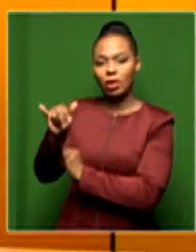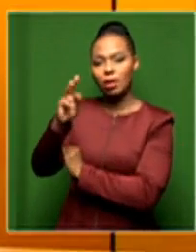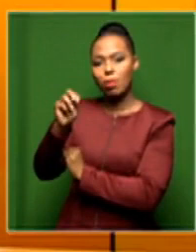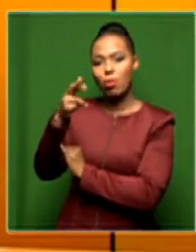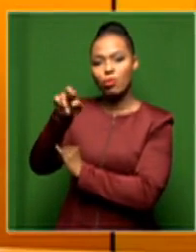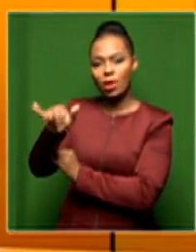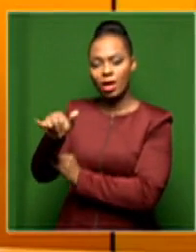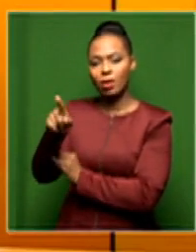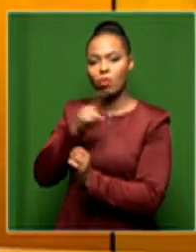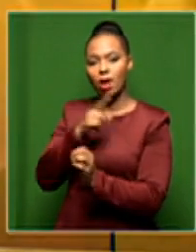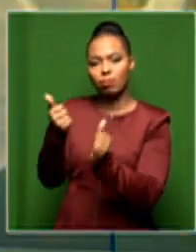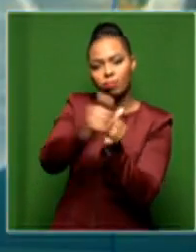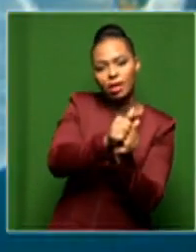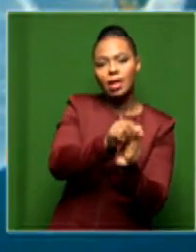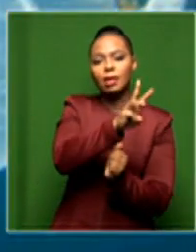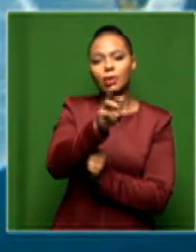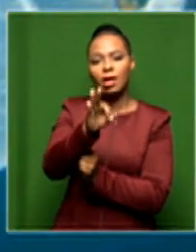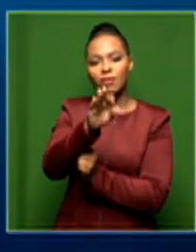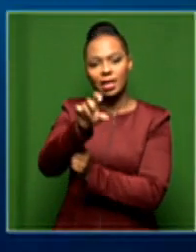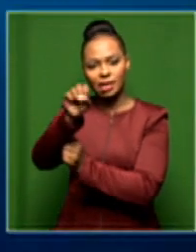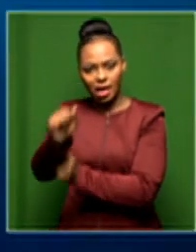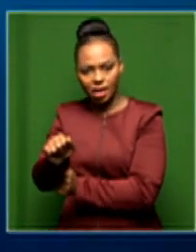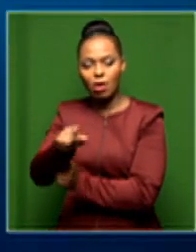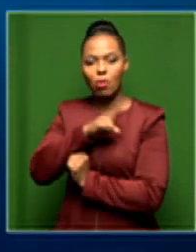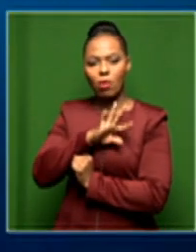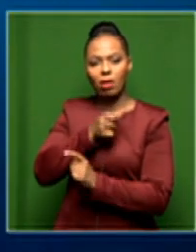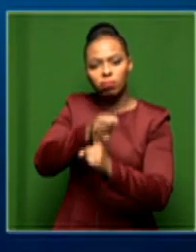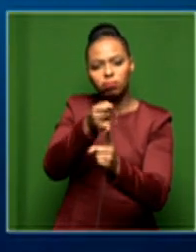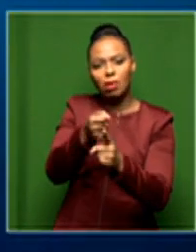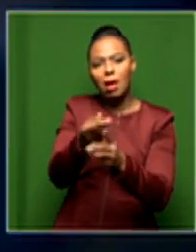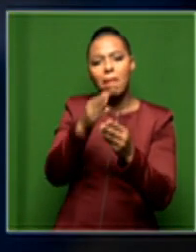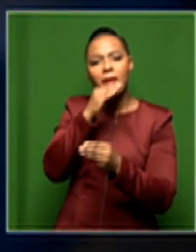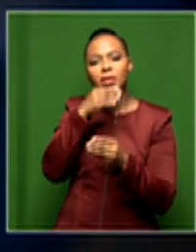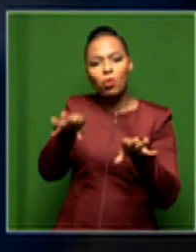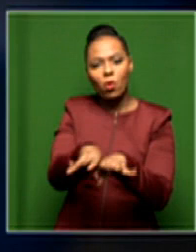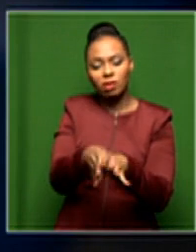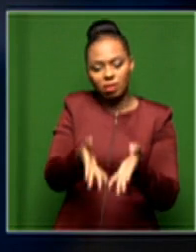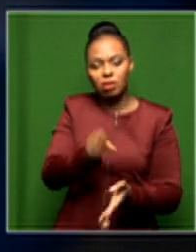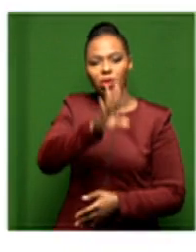on their partnership with WWF SA to fight plastic waste in South Africa.